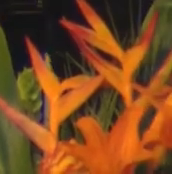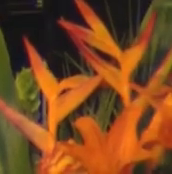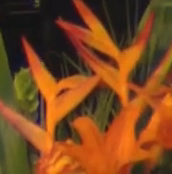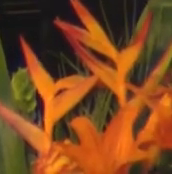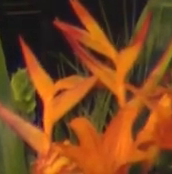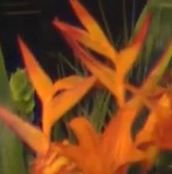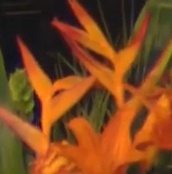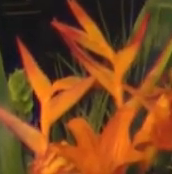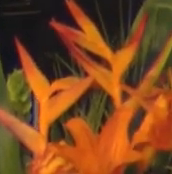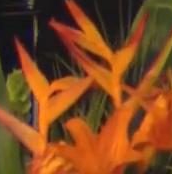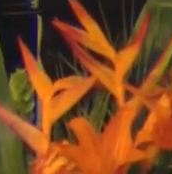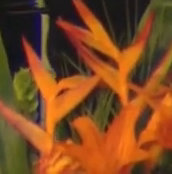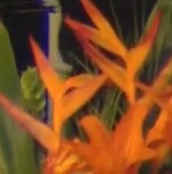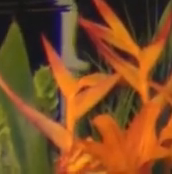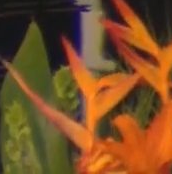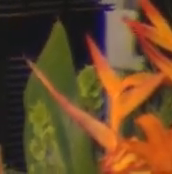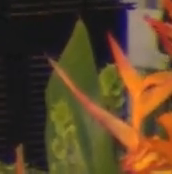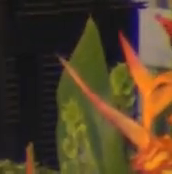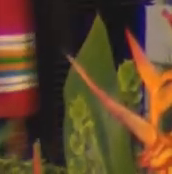Laura Estrada.